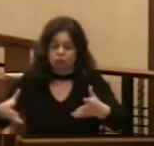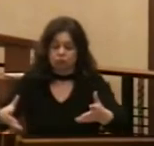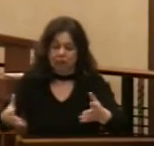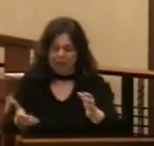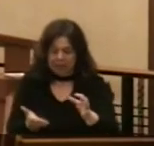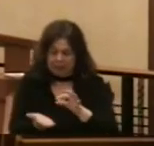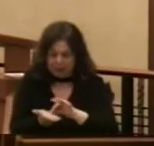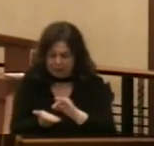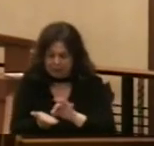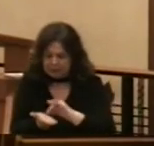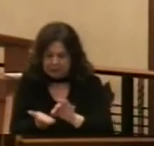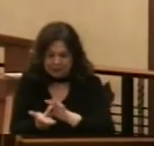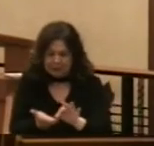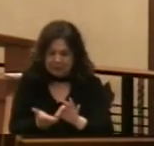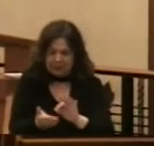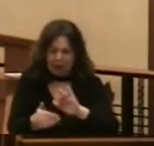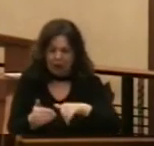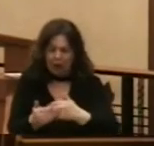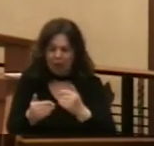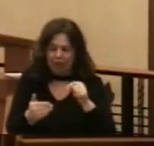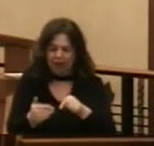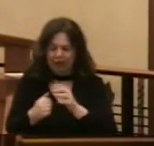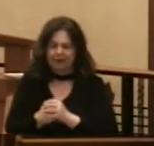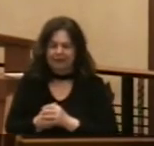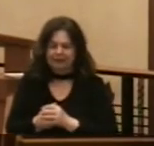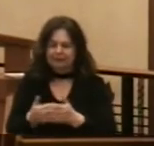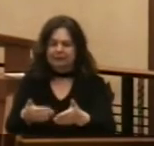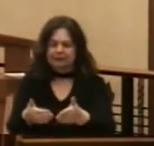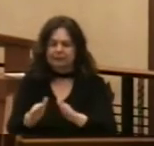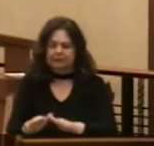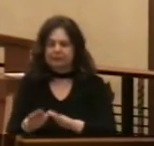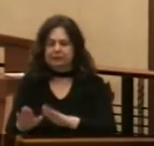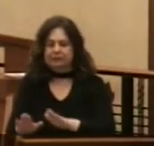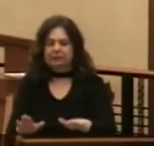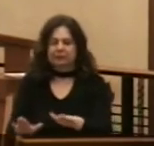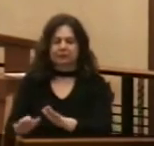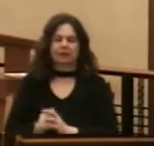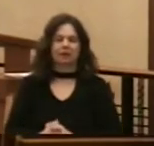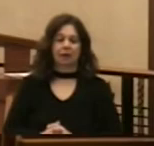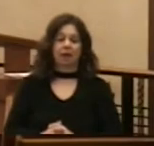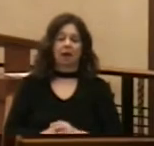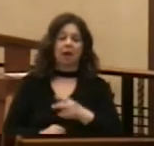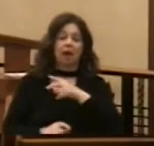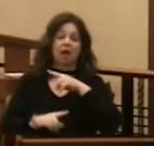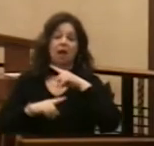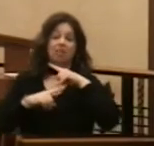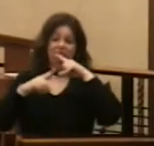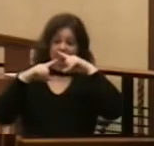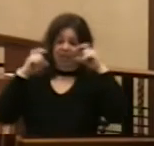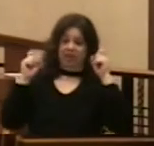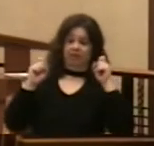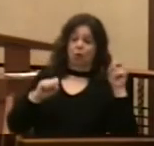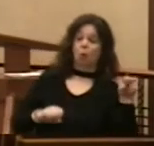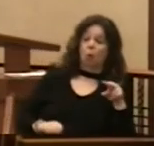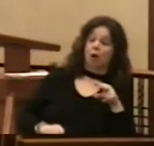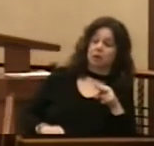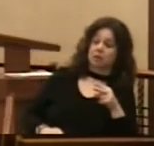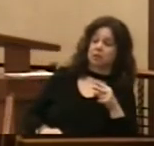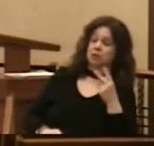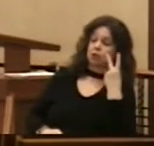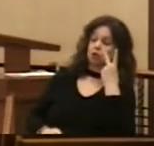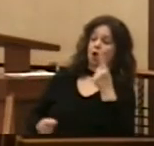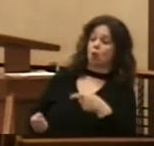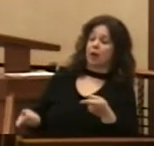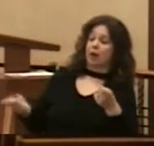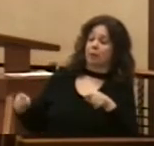there. A thief who had been observing the miser day by day surmised what was going on and one night stole